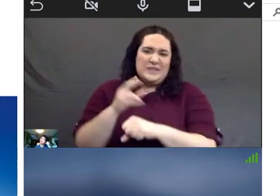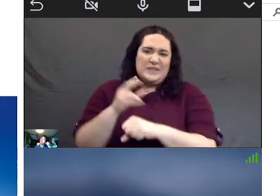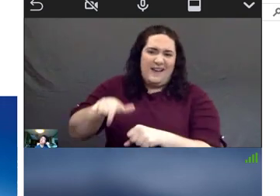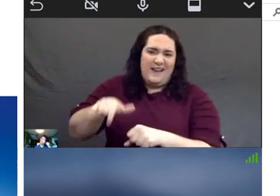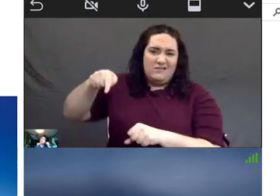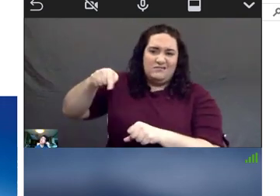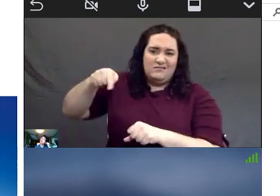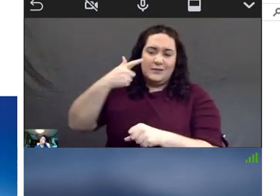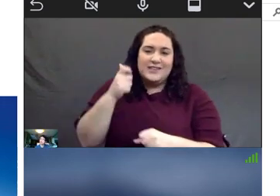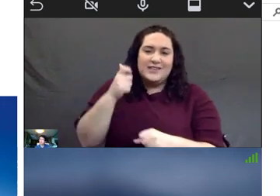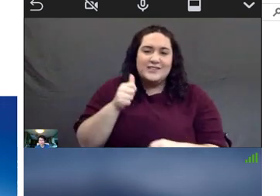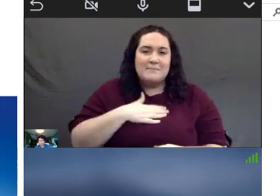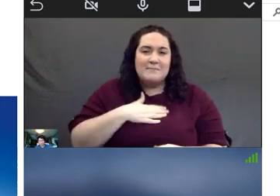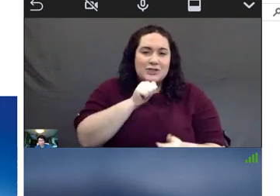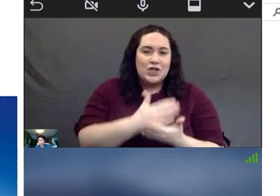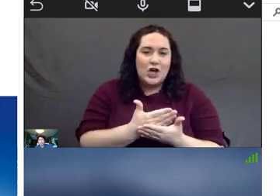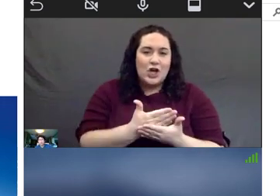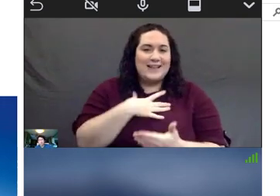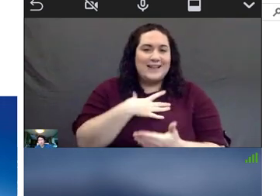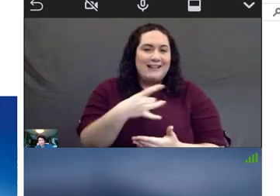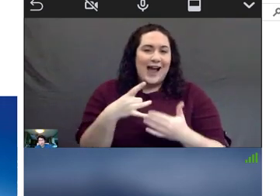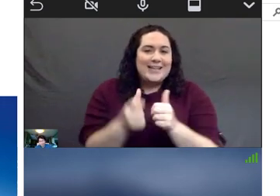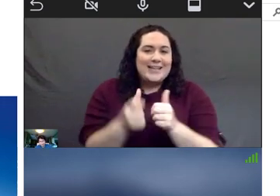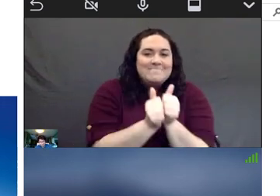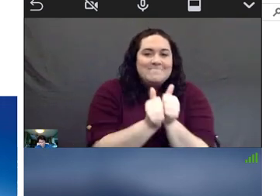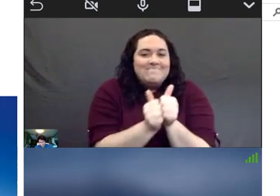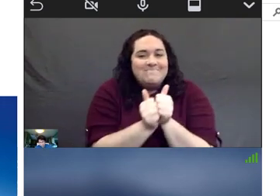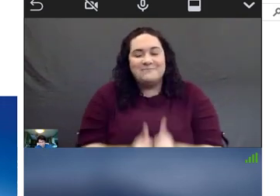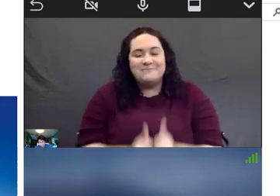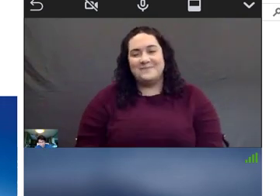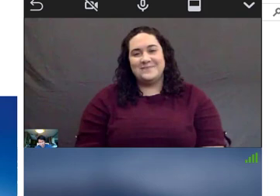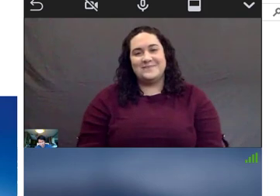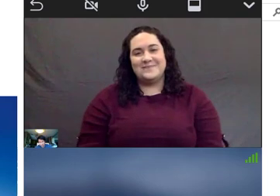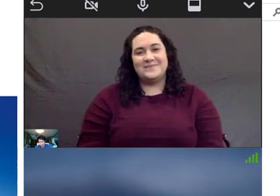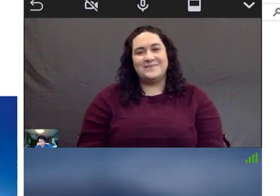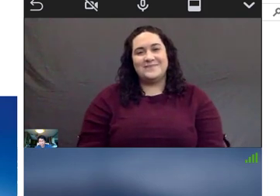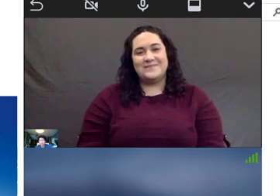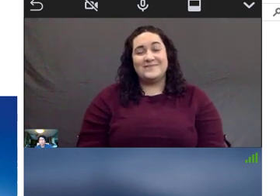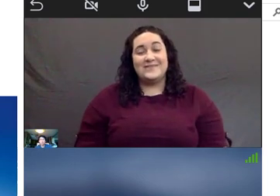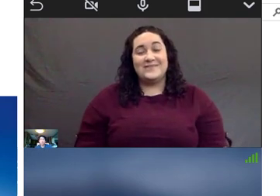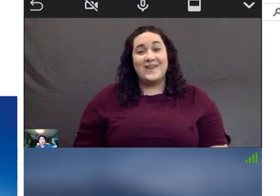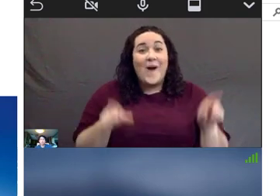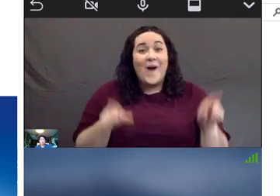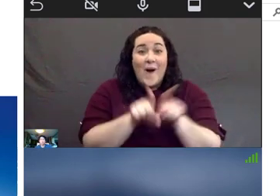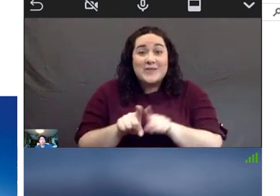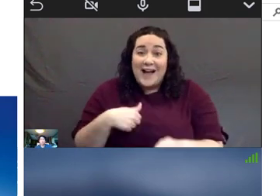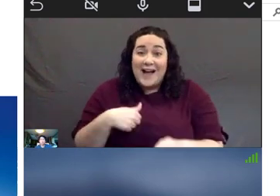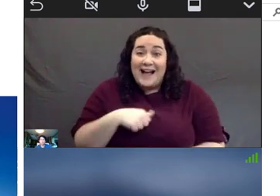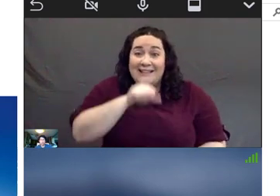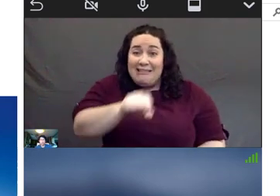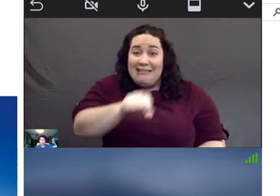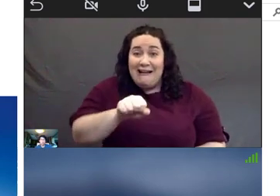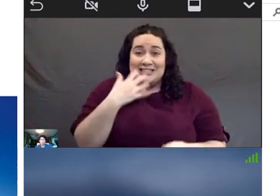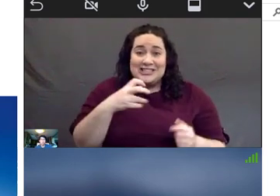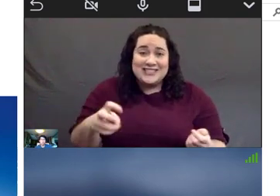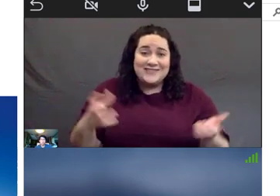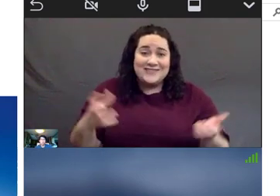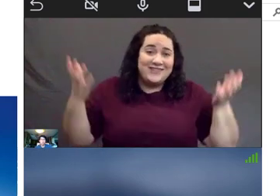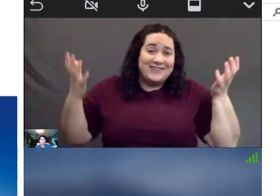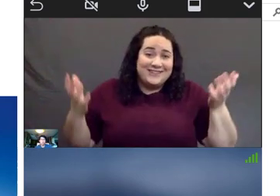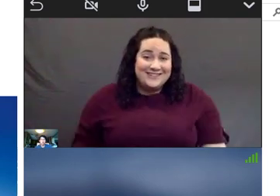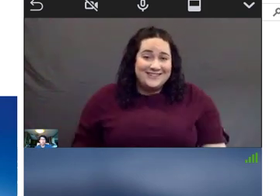One thing that always makes me have fun is heat transfer, maybe. So today, we're going to talk